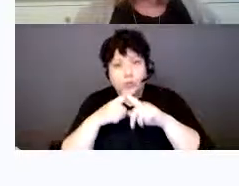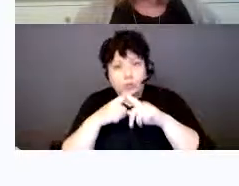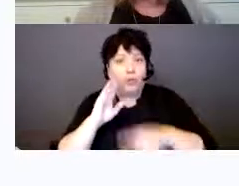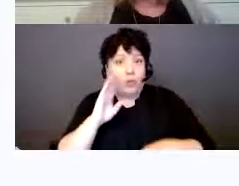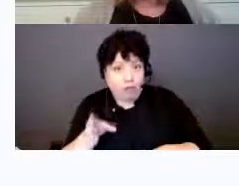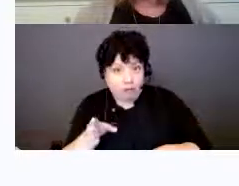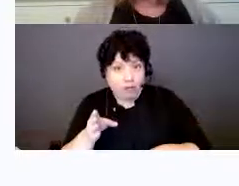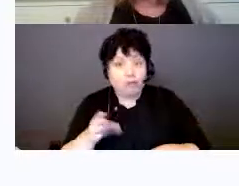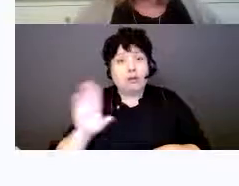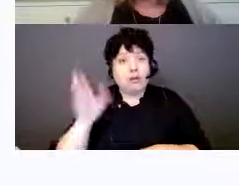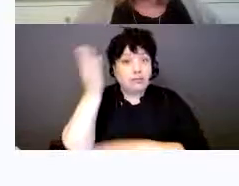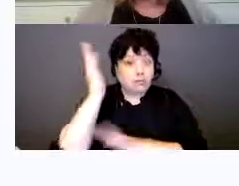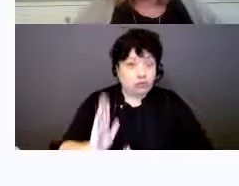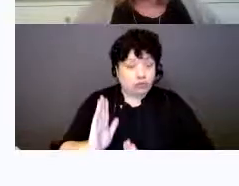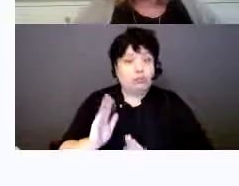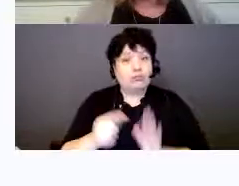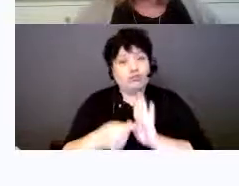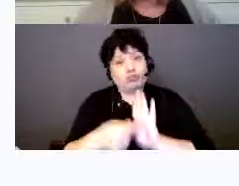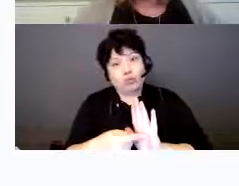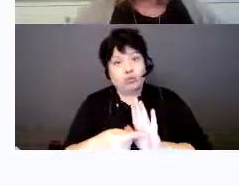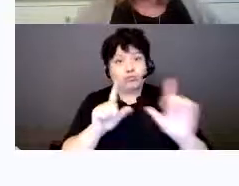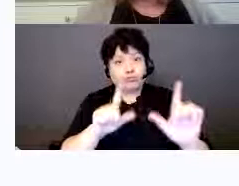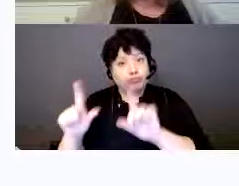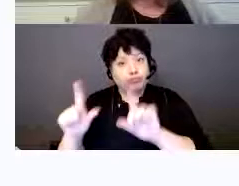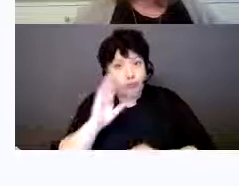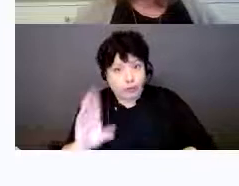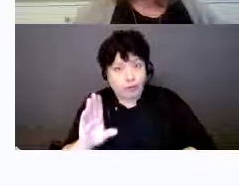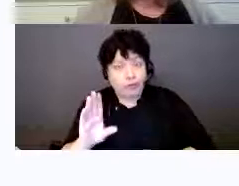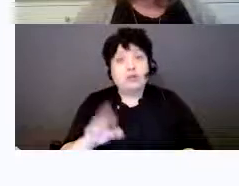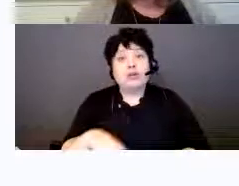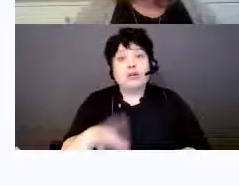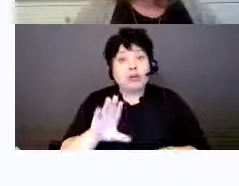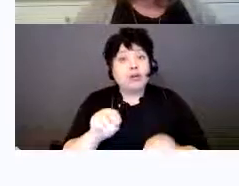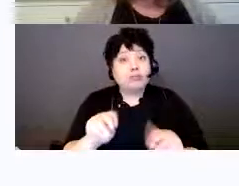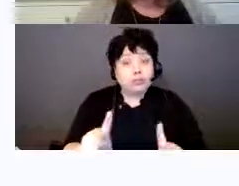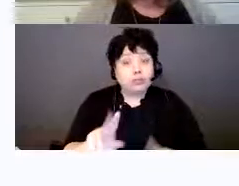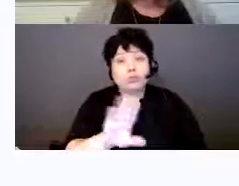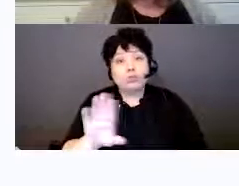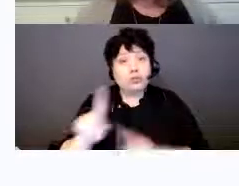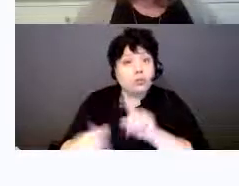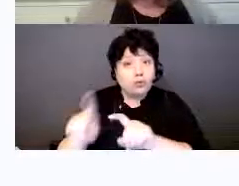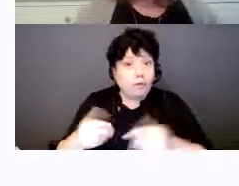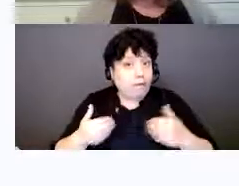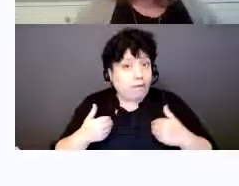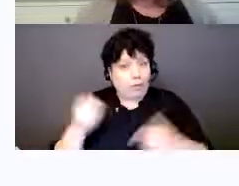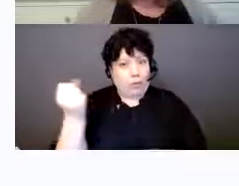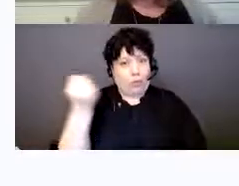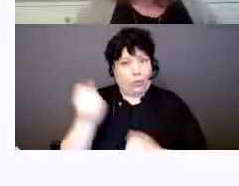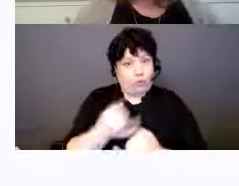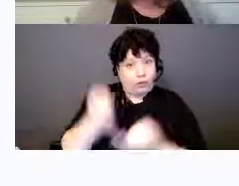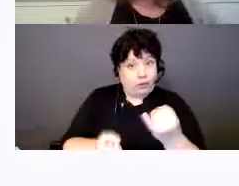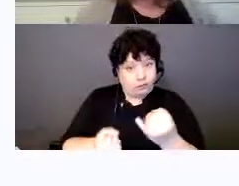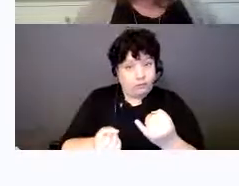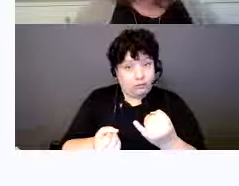The speakers will be visible when they're presenting today, and you will have an opportunity to ask some questions at the end of the